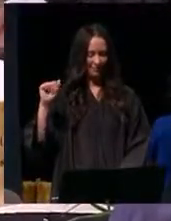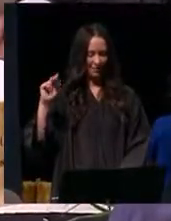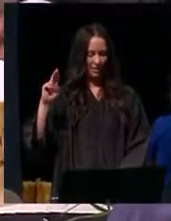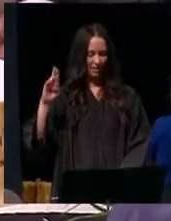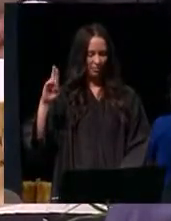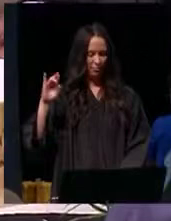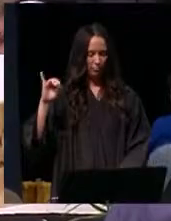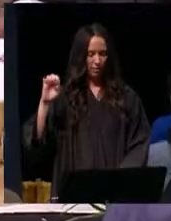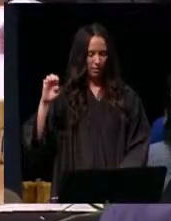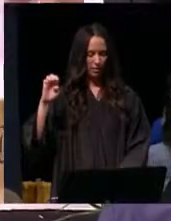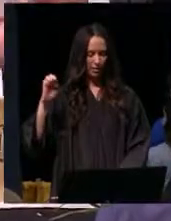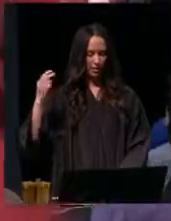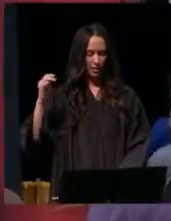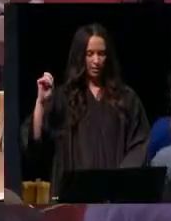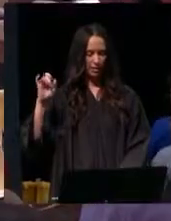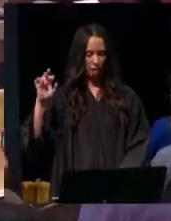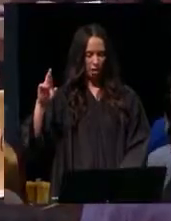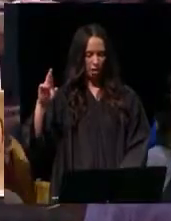Aubrey Heyer.